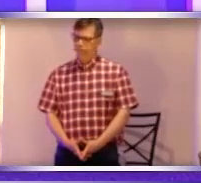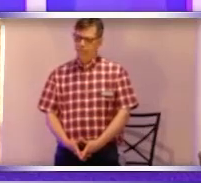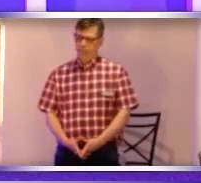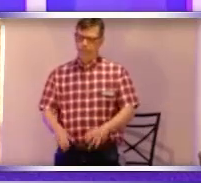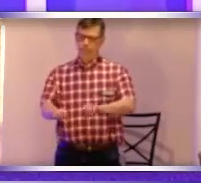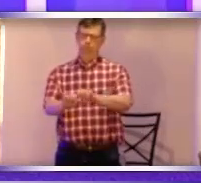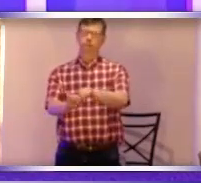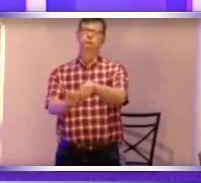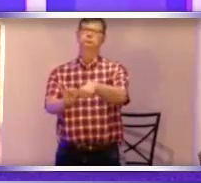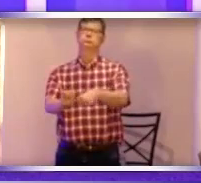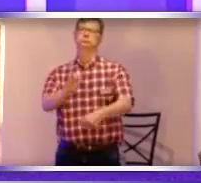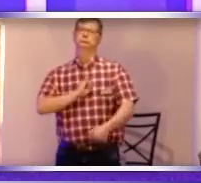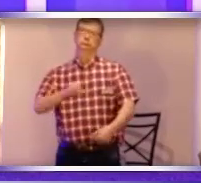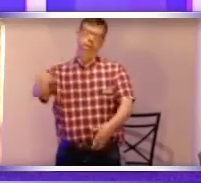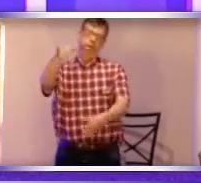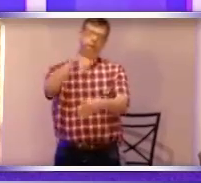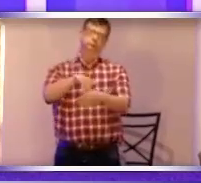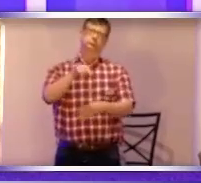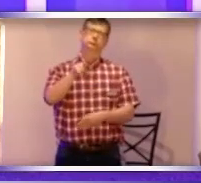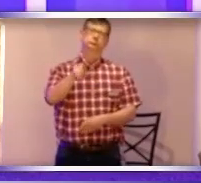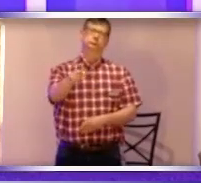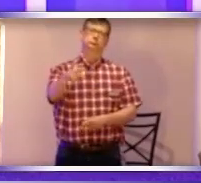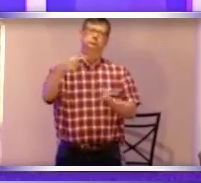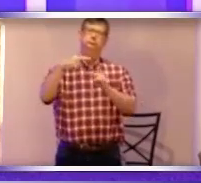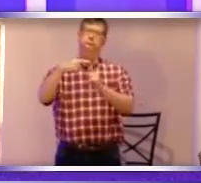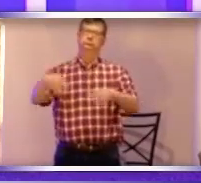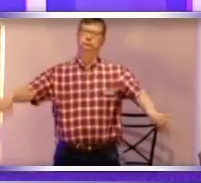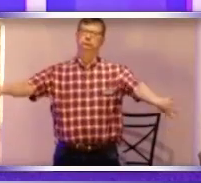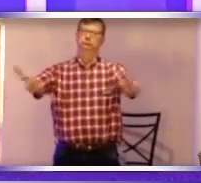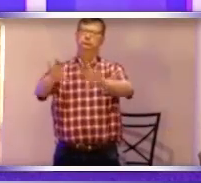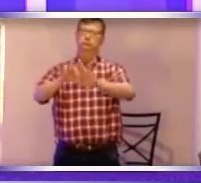So I invite you to join me